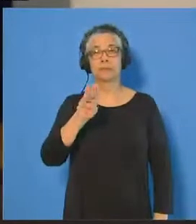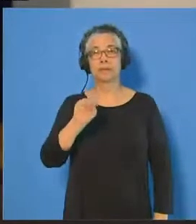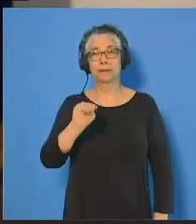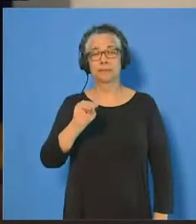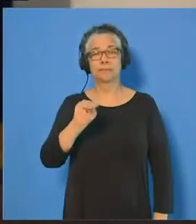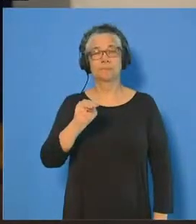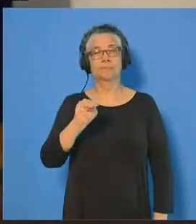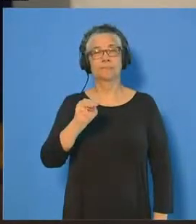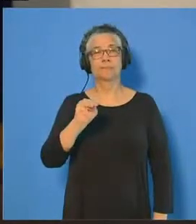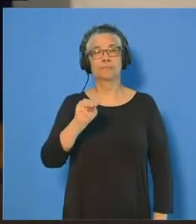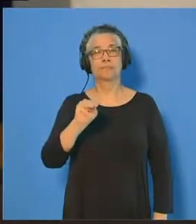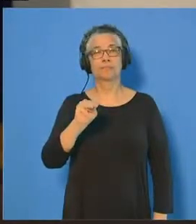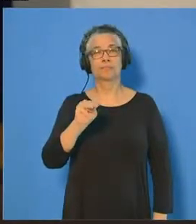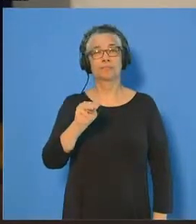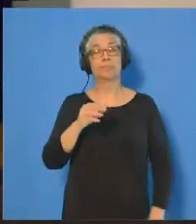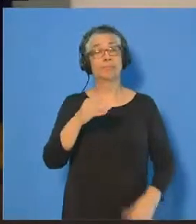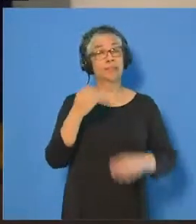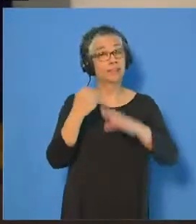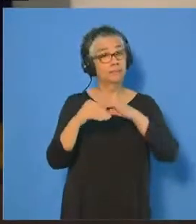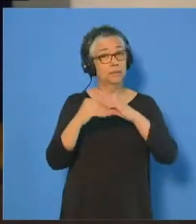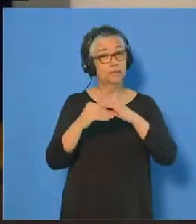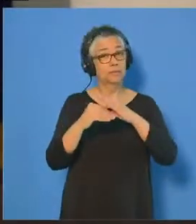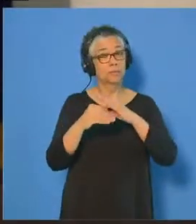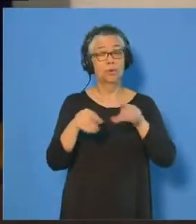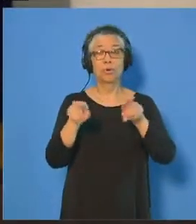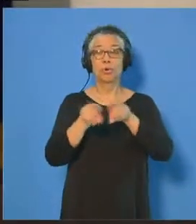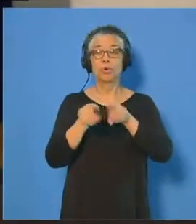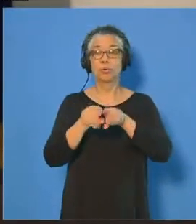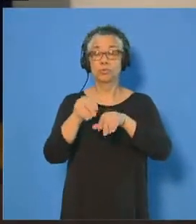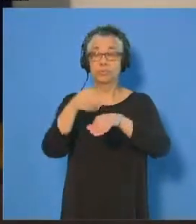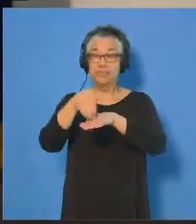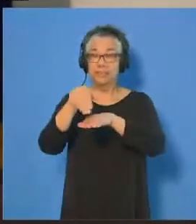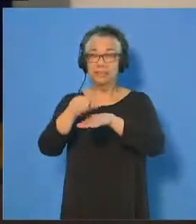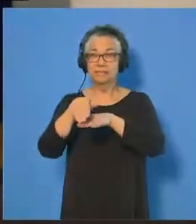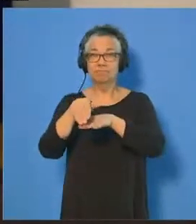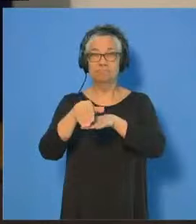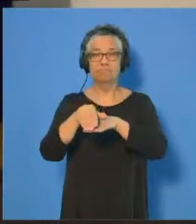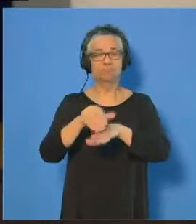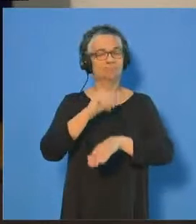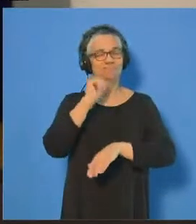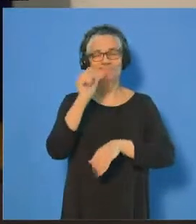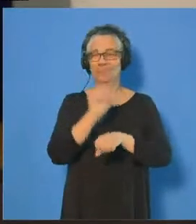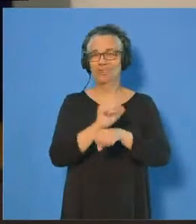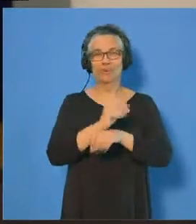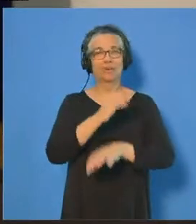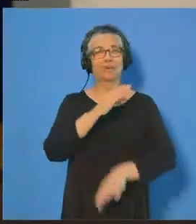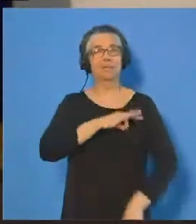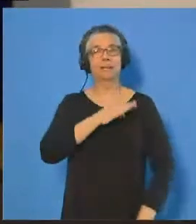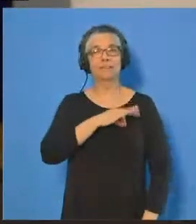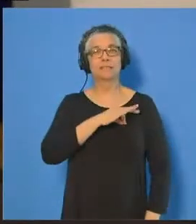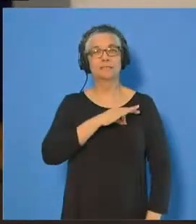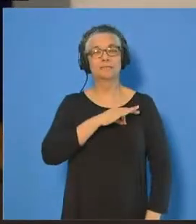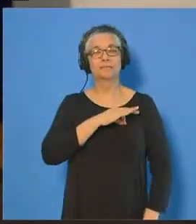www.gov.bm. Emails can also be sent to